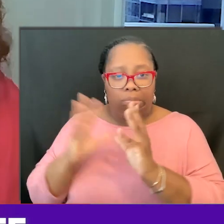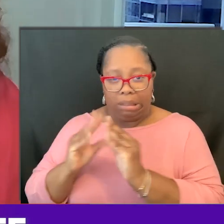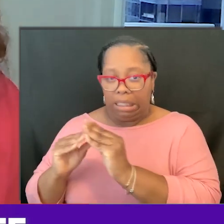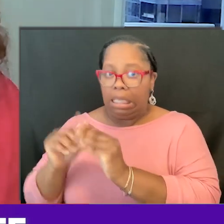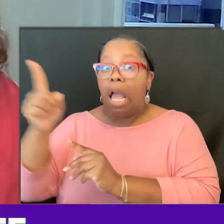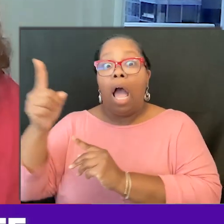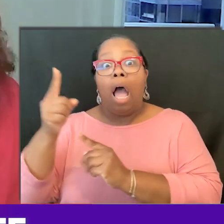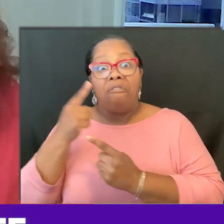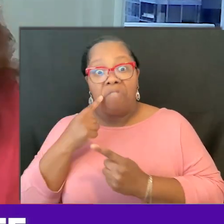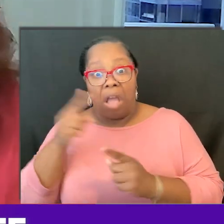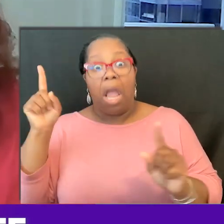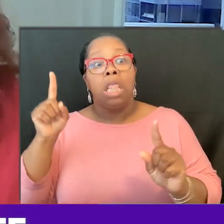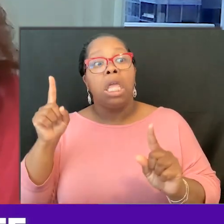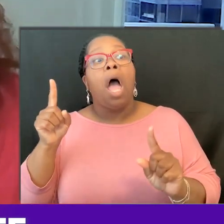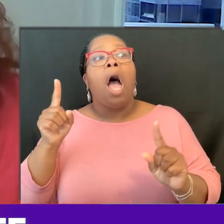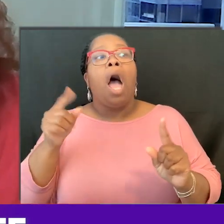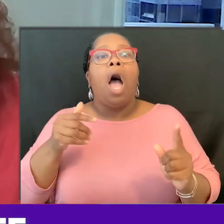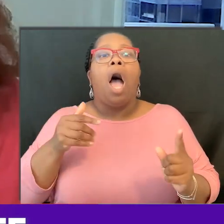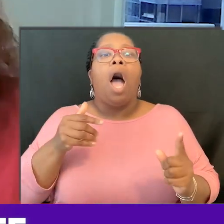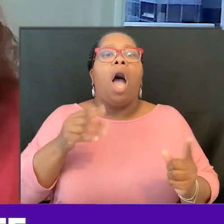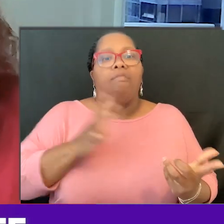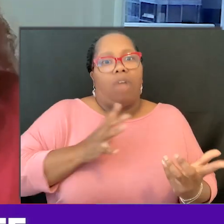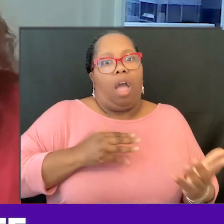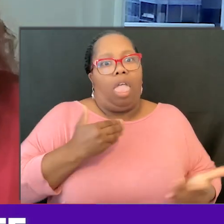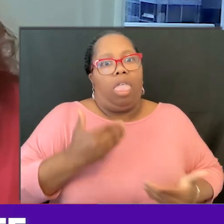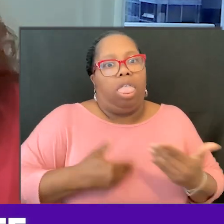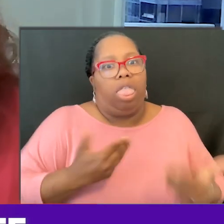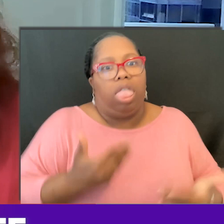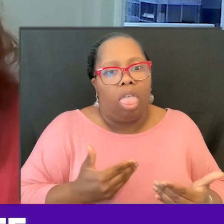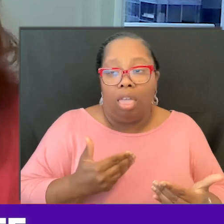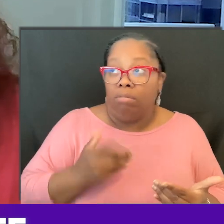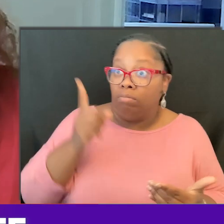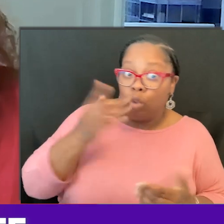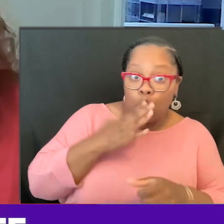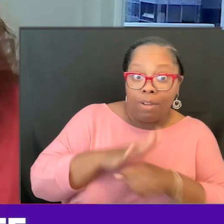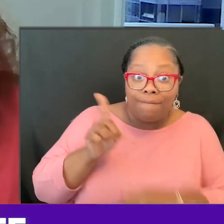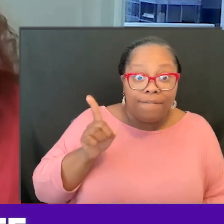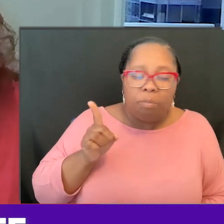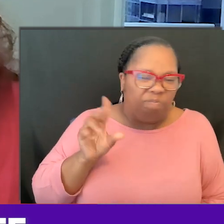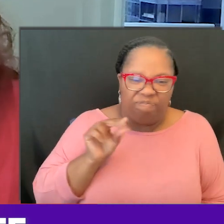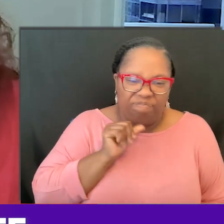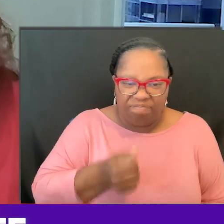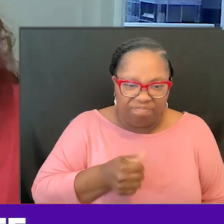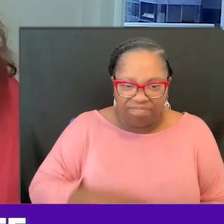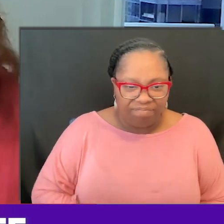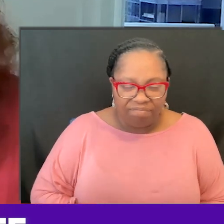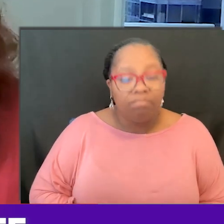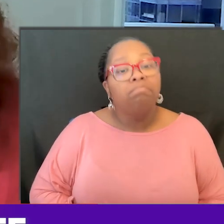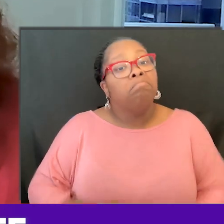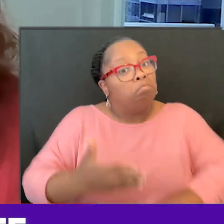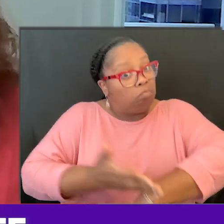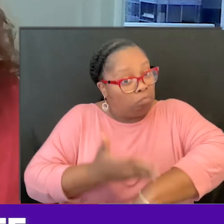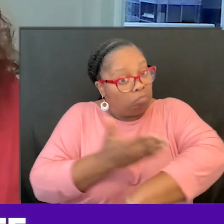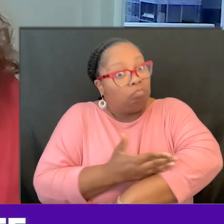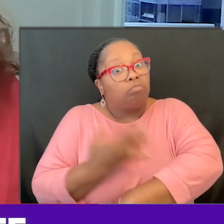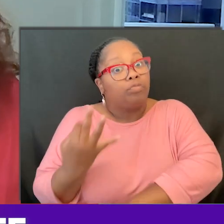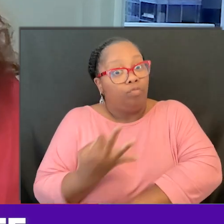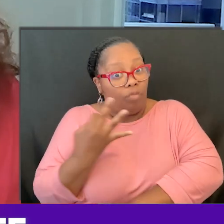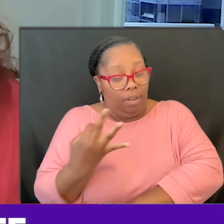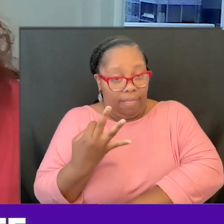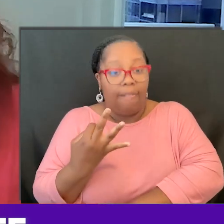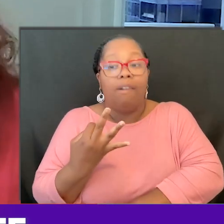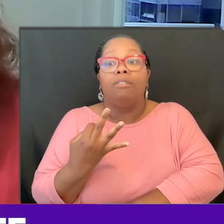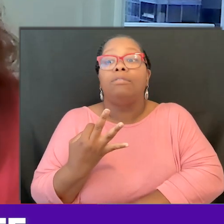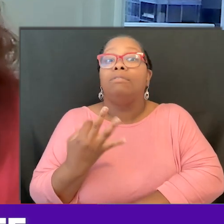enough. After some progress Friday, our bargaining team met with the district until late Saturday